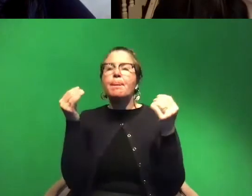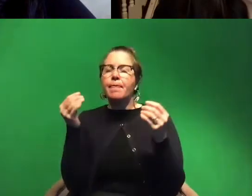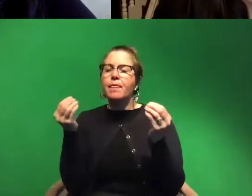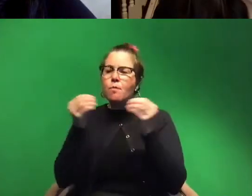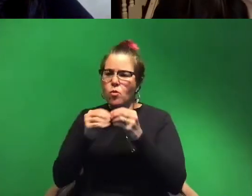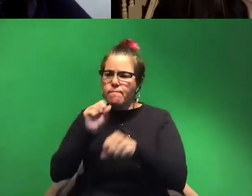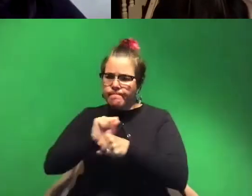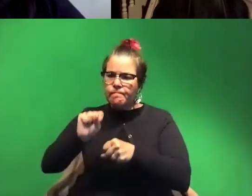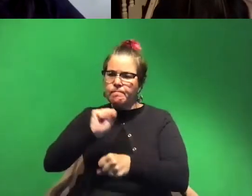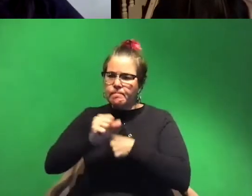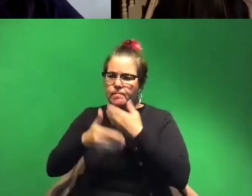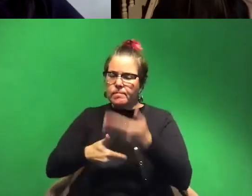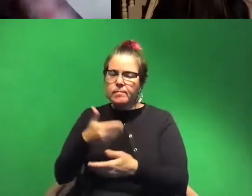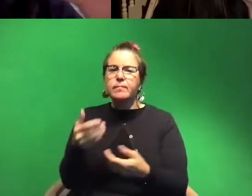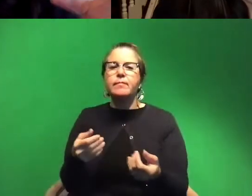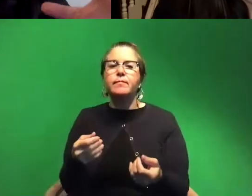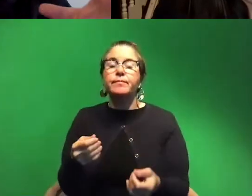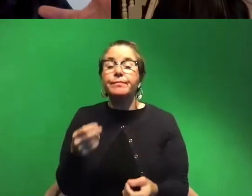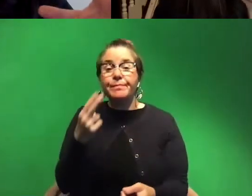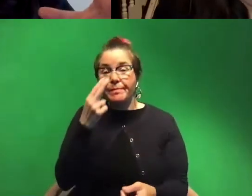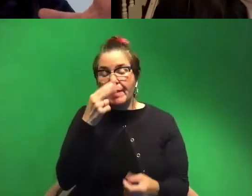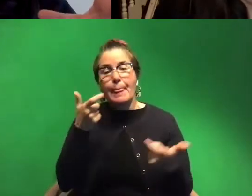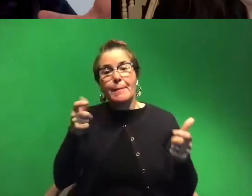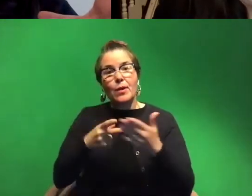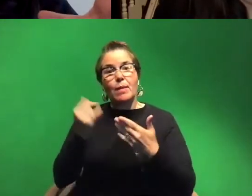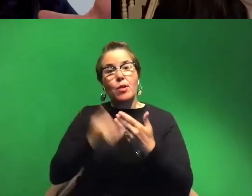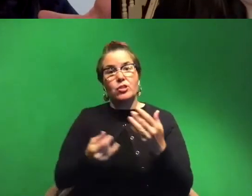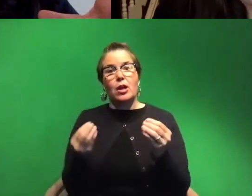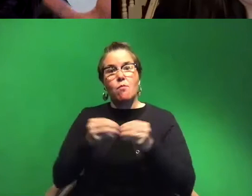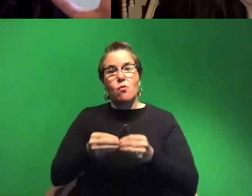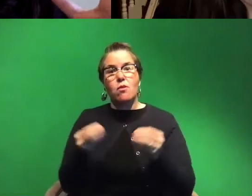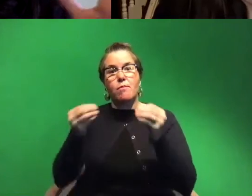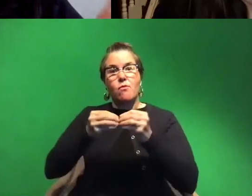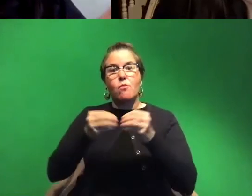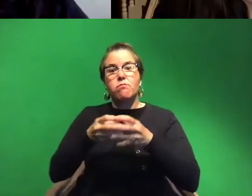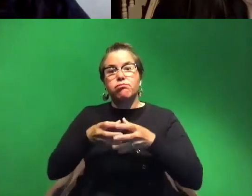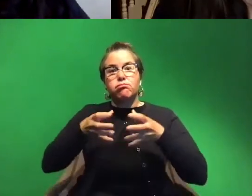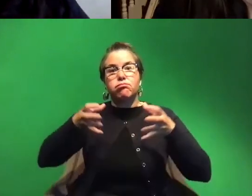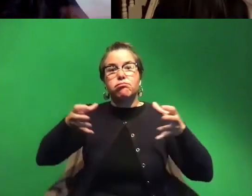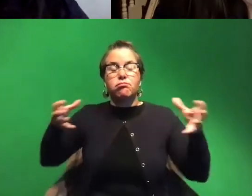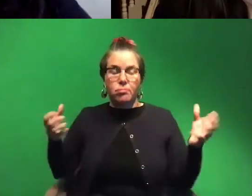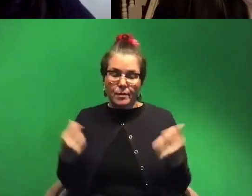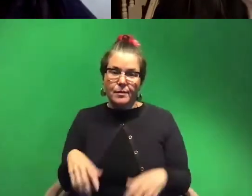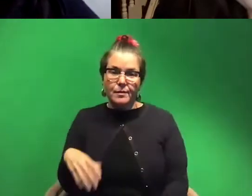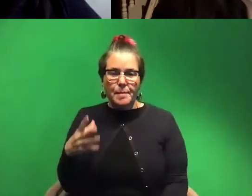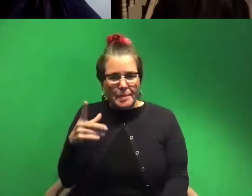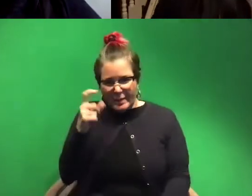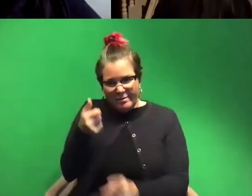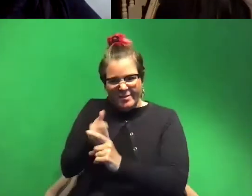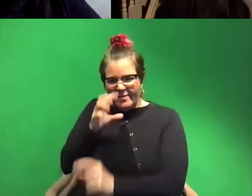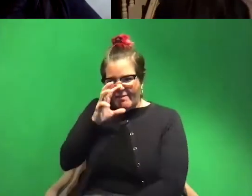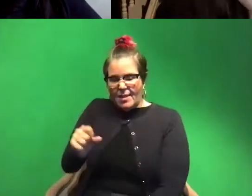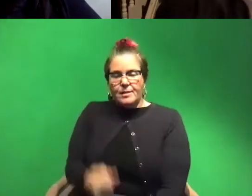this, the funniest thing is the larger the project has grown. Yeah, for sure. It's like ballooned because they're so fascinating.